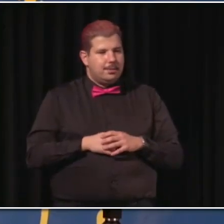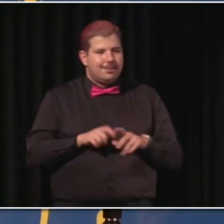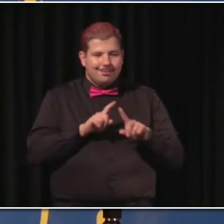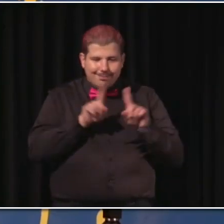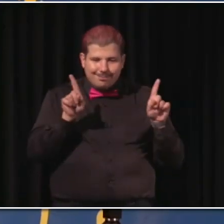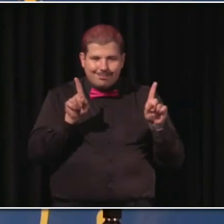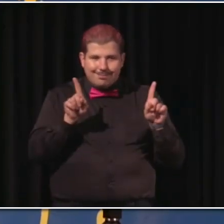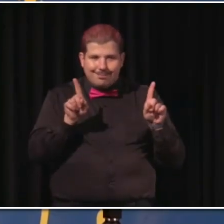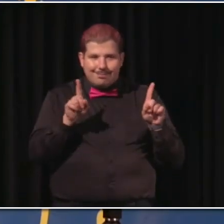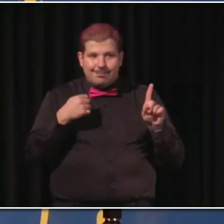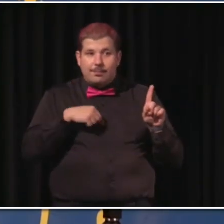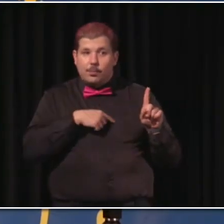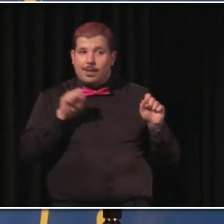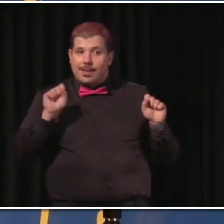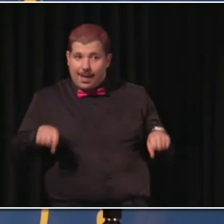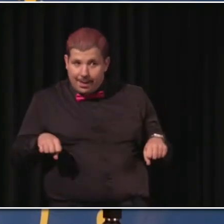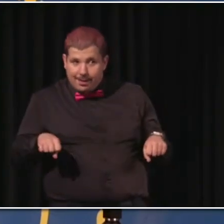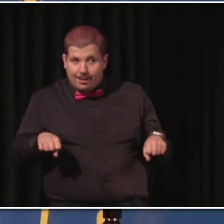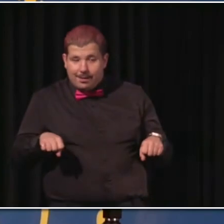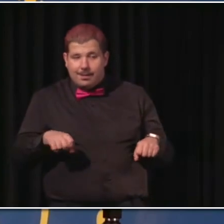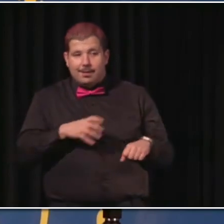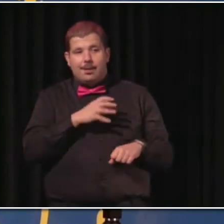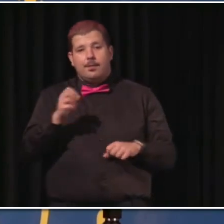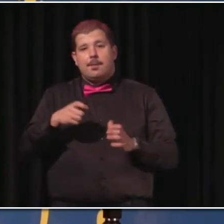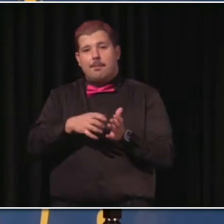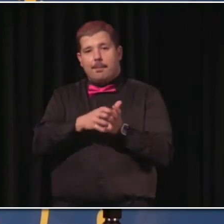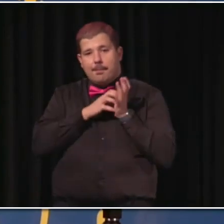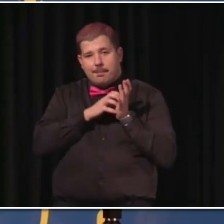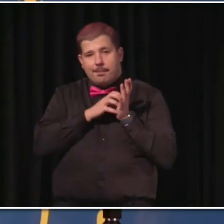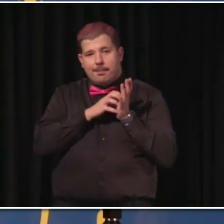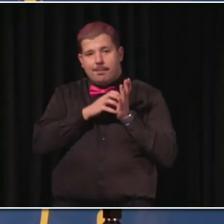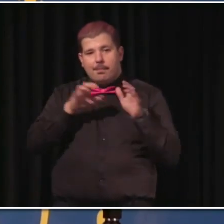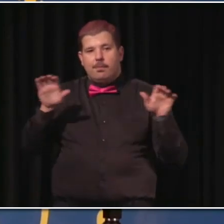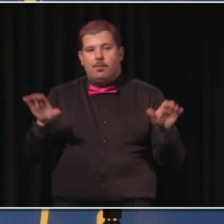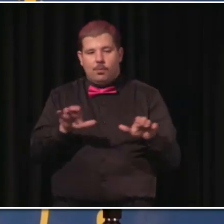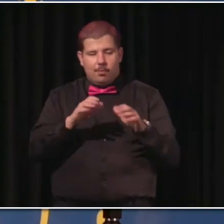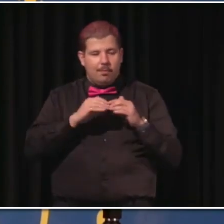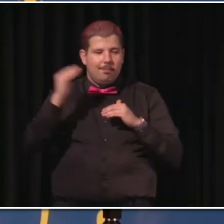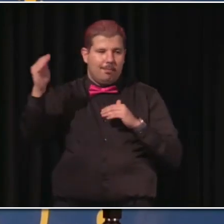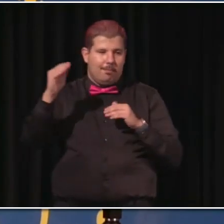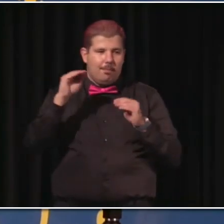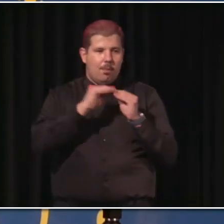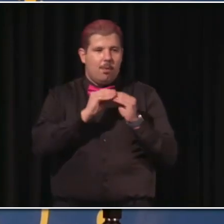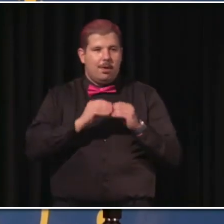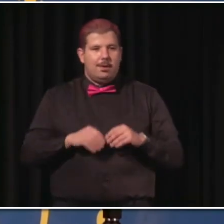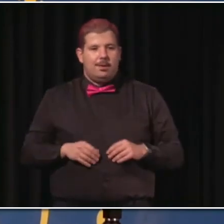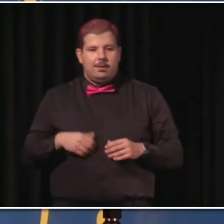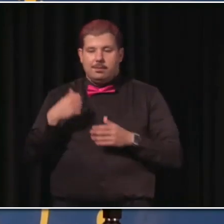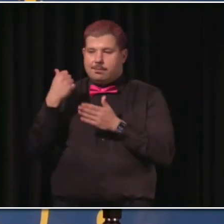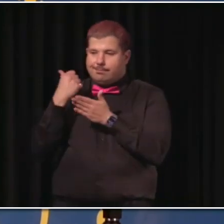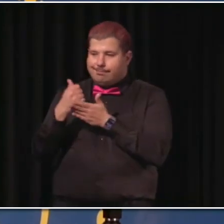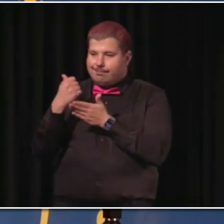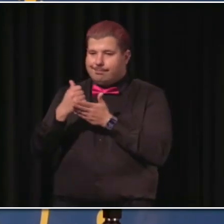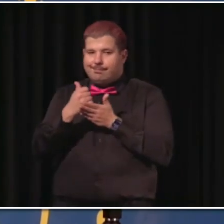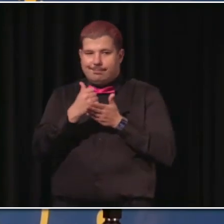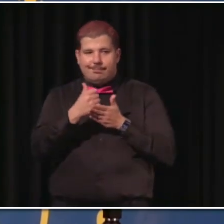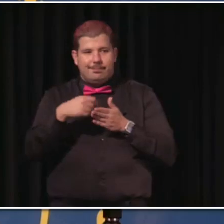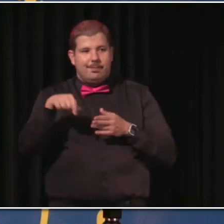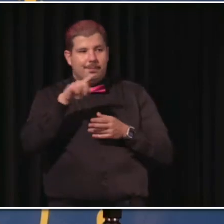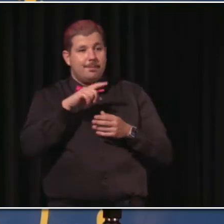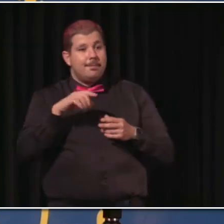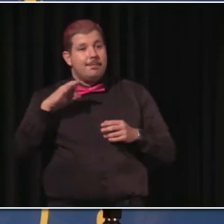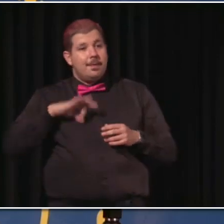But we can and we must do much more, with the help of those who've benefited